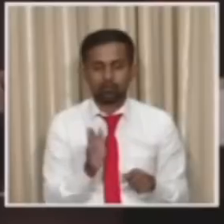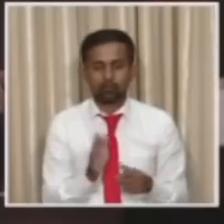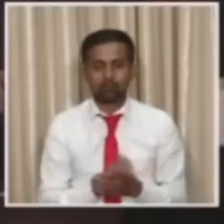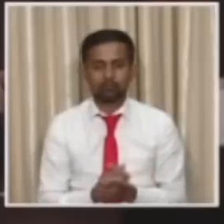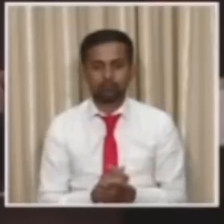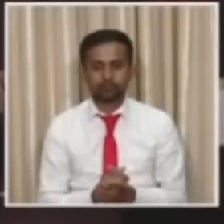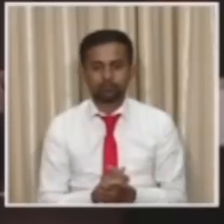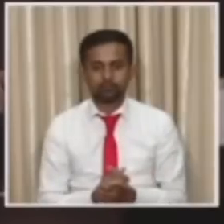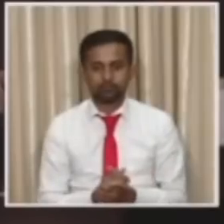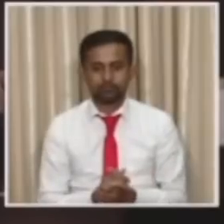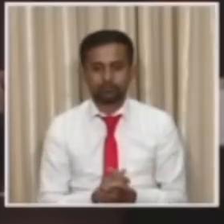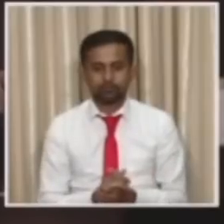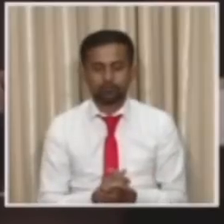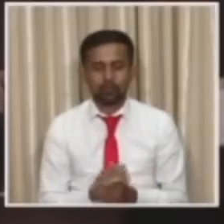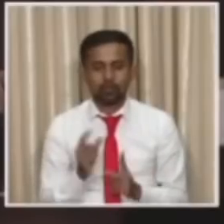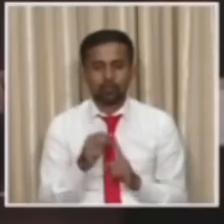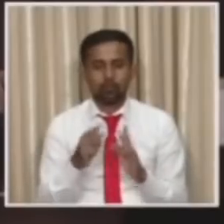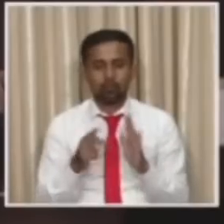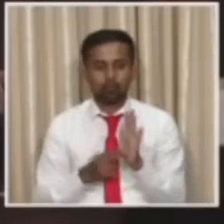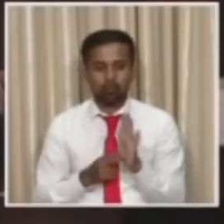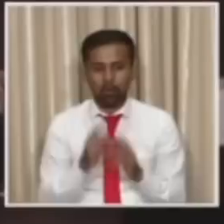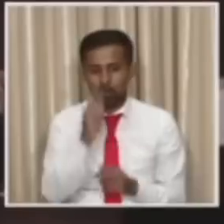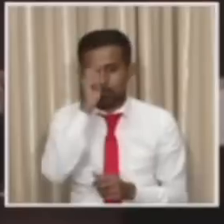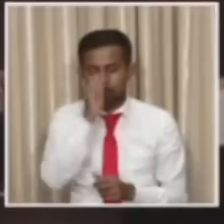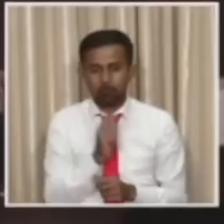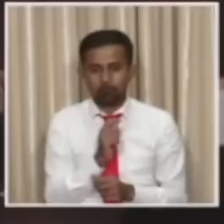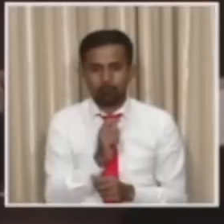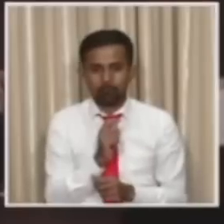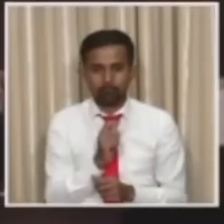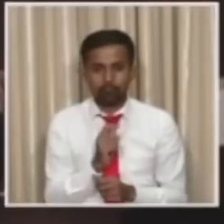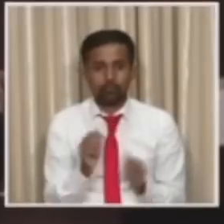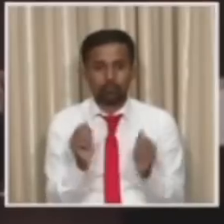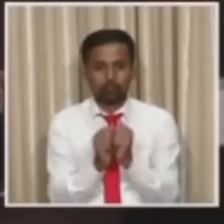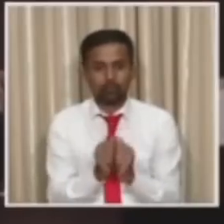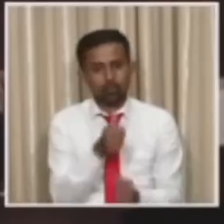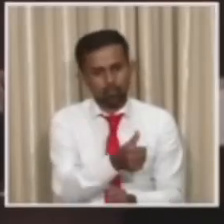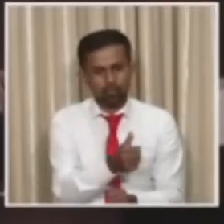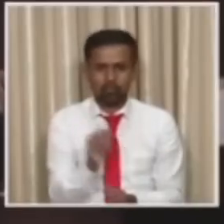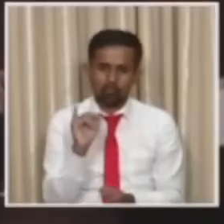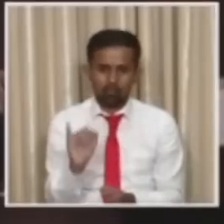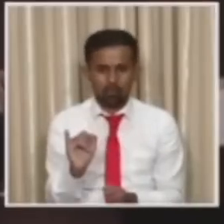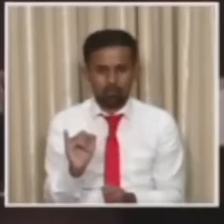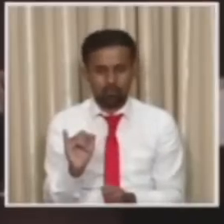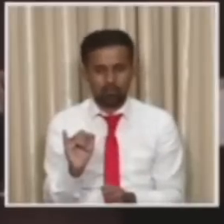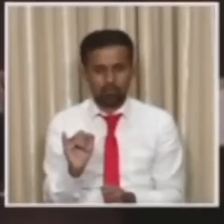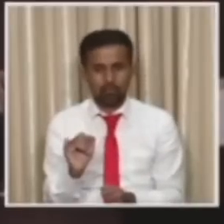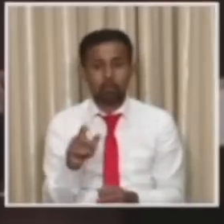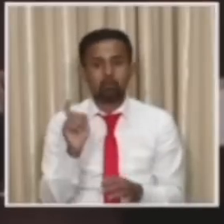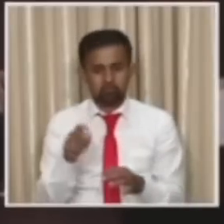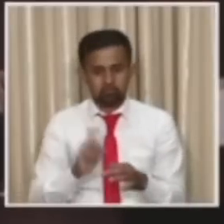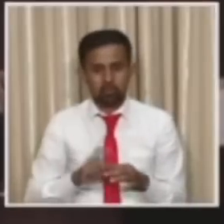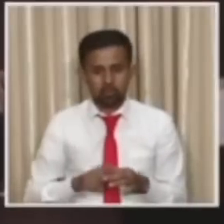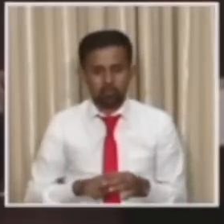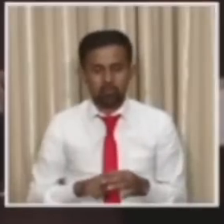whatever actions that he I don't agree or disagree with whatever his actions are I will leave that to the court and the privilege committee to decide on his